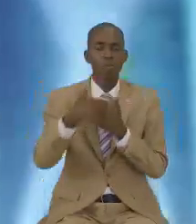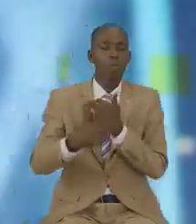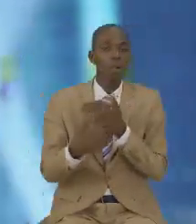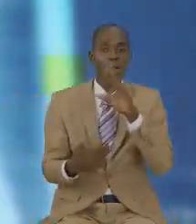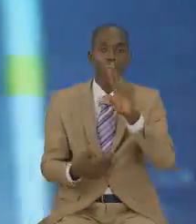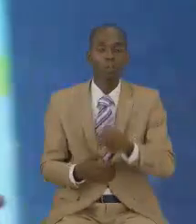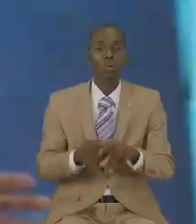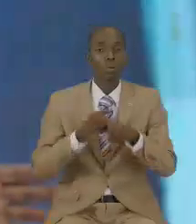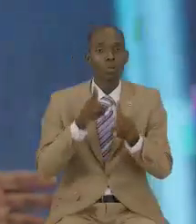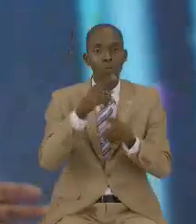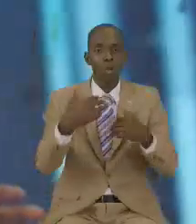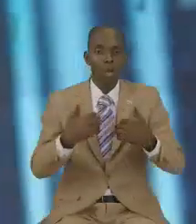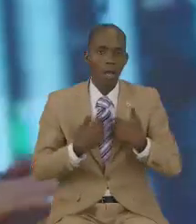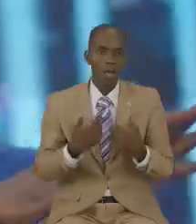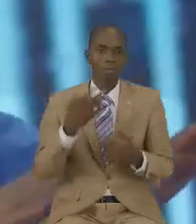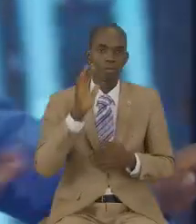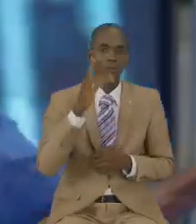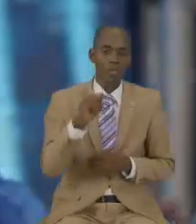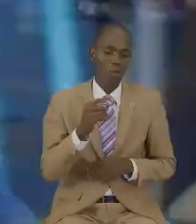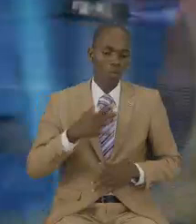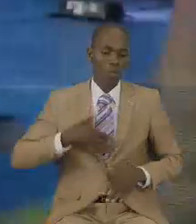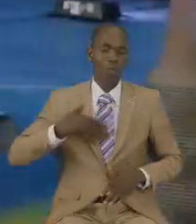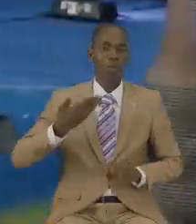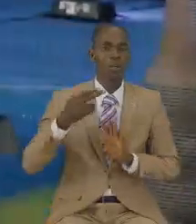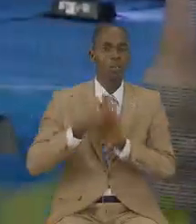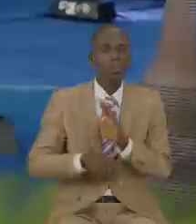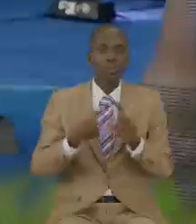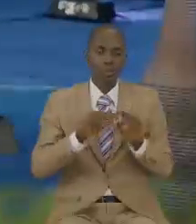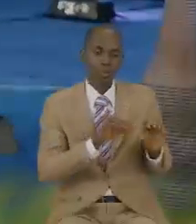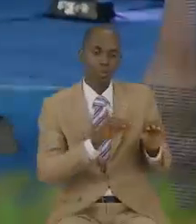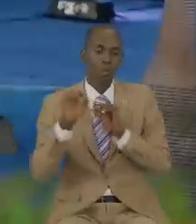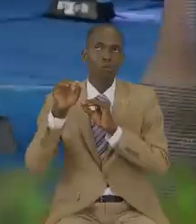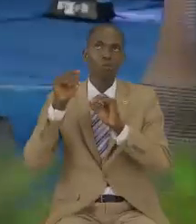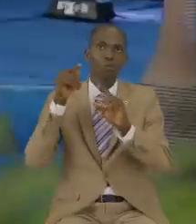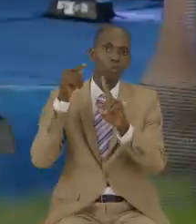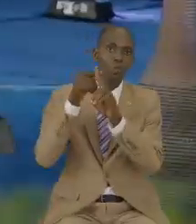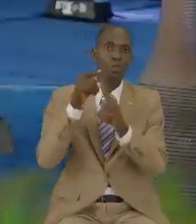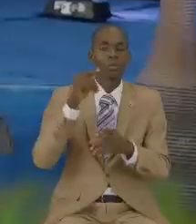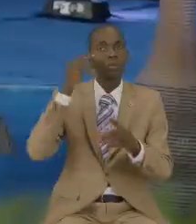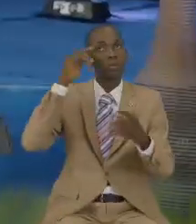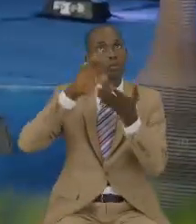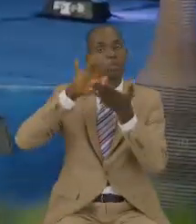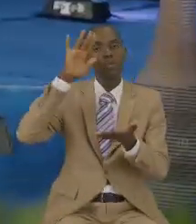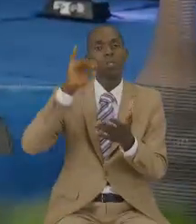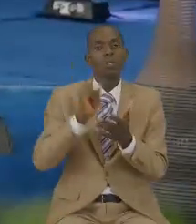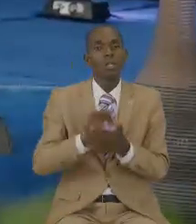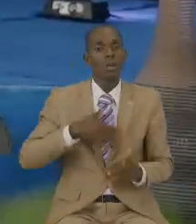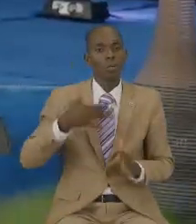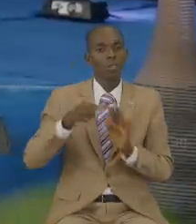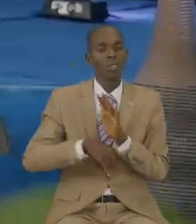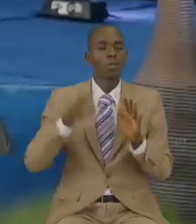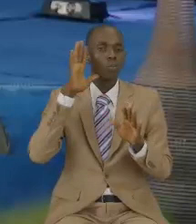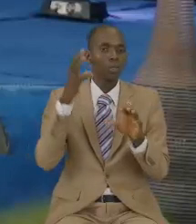the willingness to move towards glory. That willingness will take you